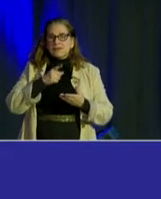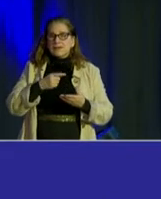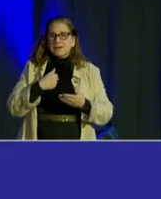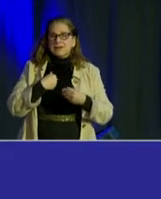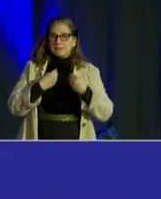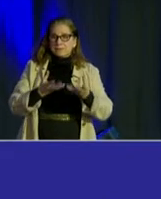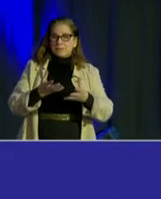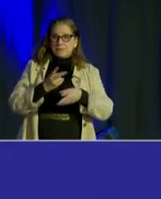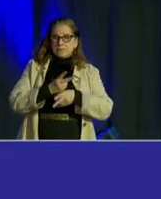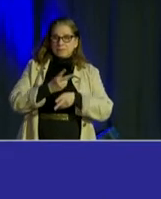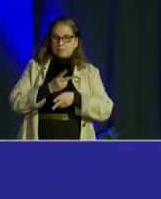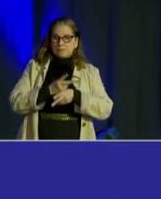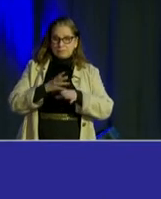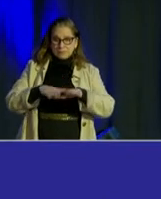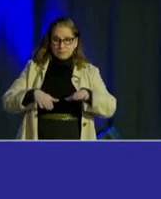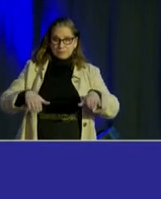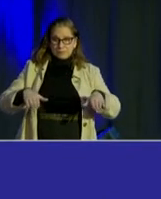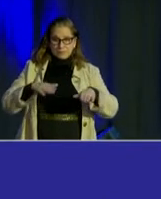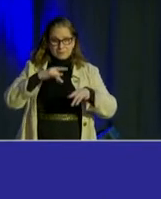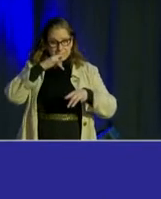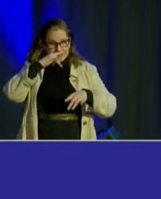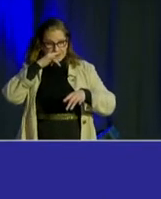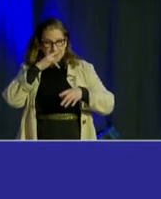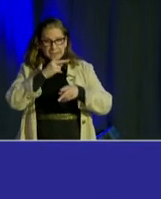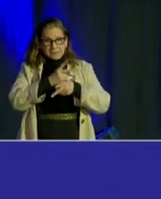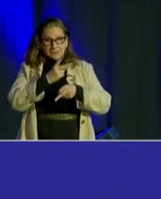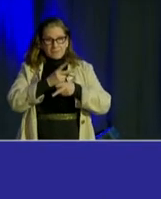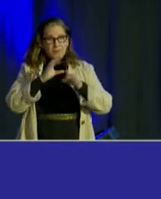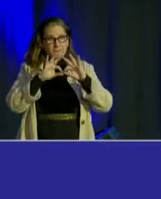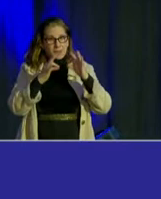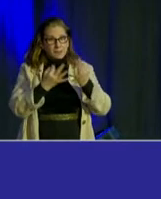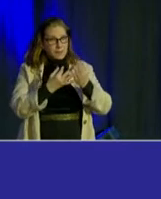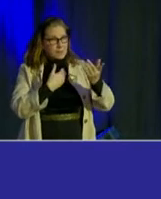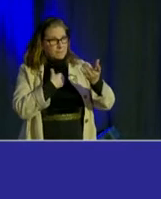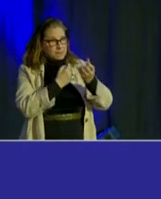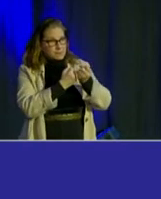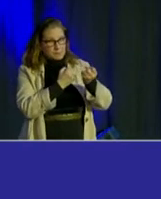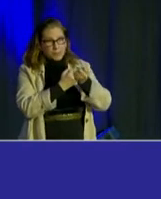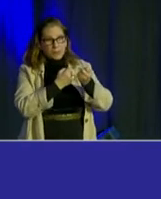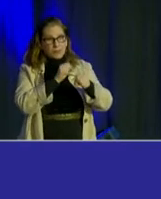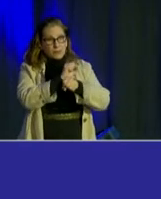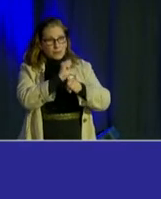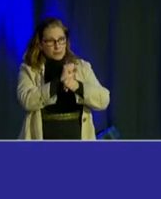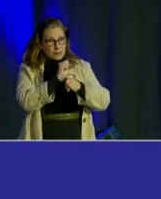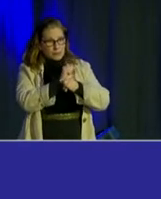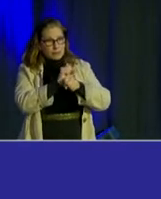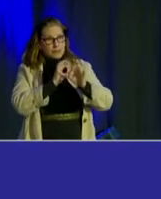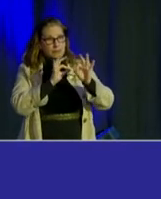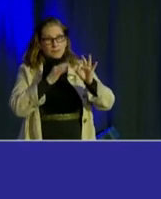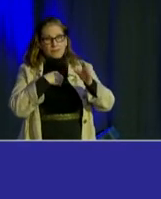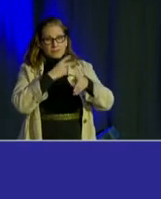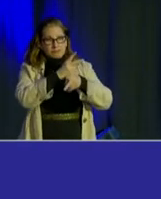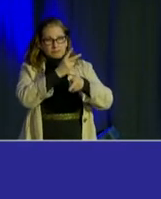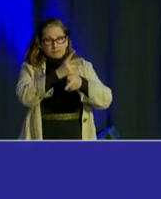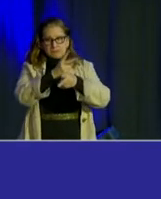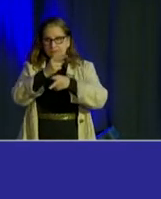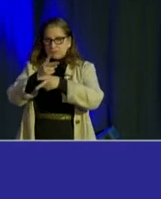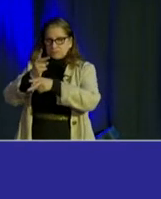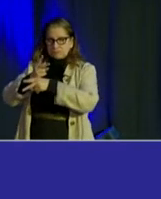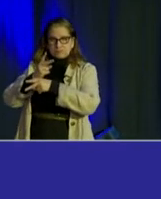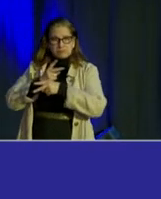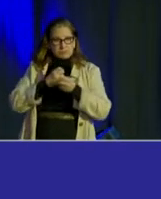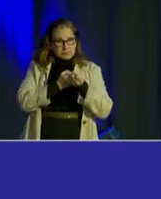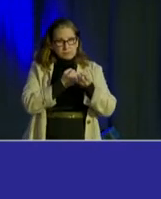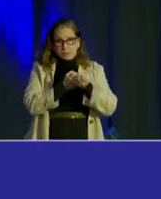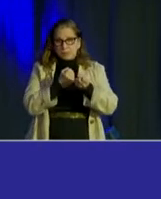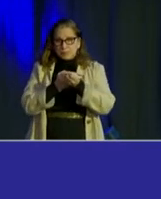who have family-sustaining jobs. So we must continue to invest in the intensive supports that residents need